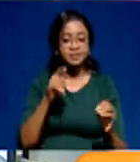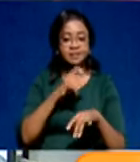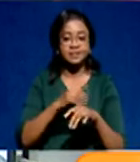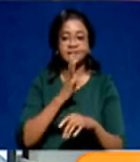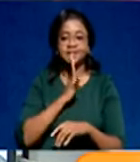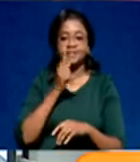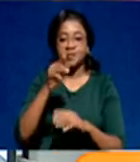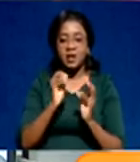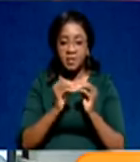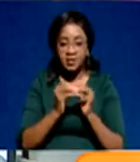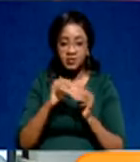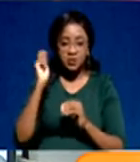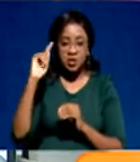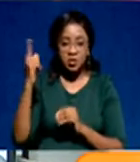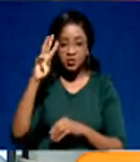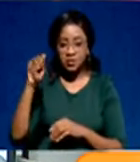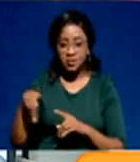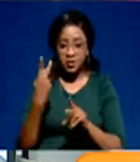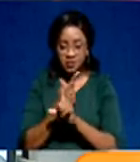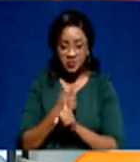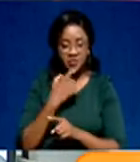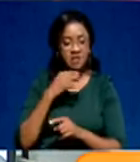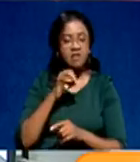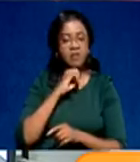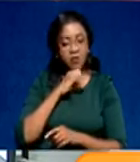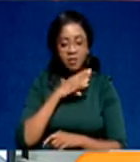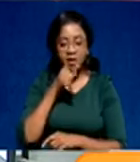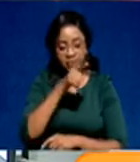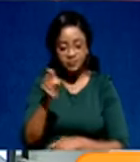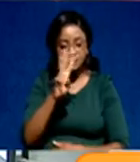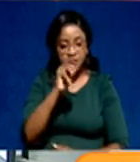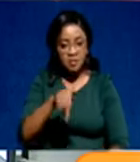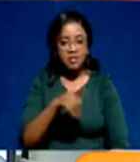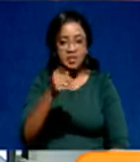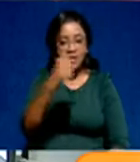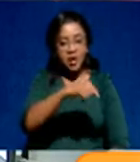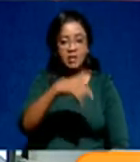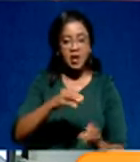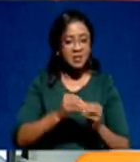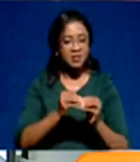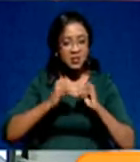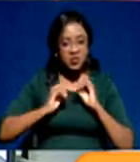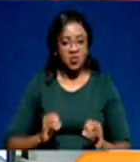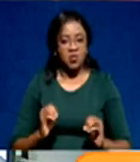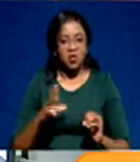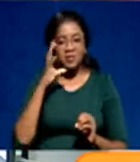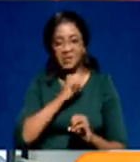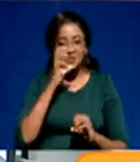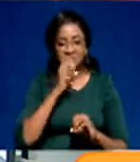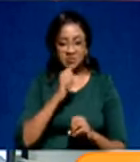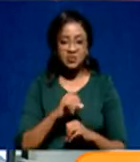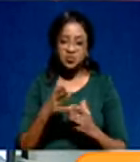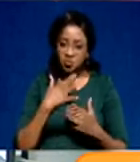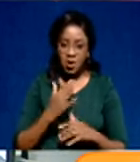MPs, President Ruto accused the lawmakers of derailing government bills by missing House sittings. President Ruto called on the lawmakers to